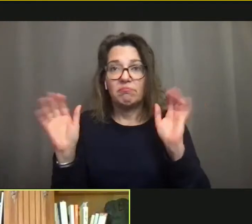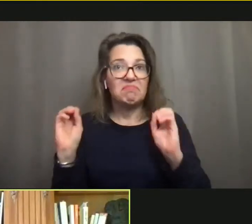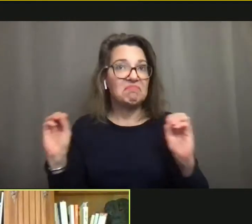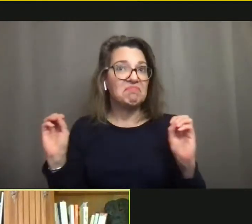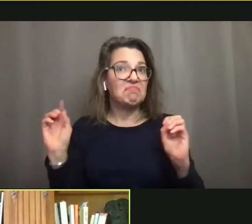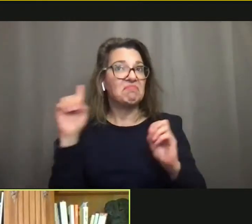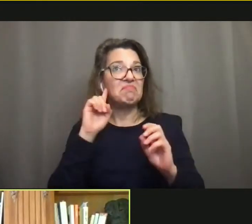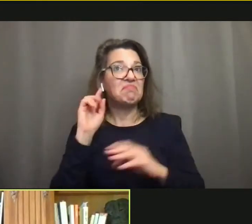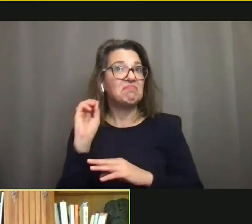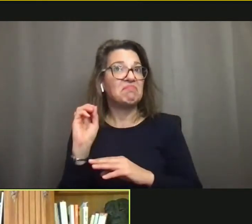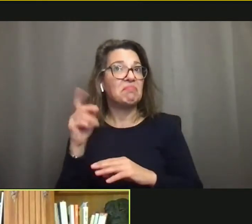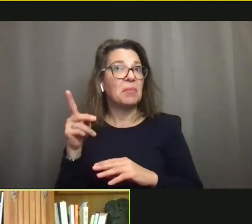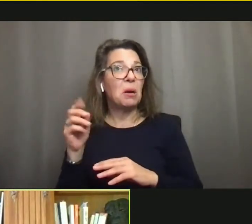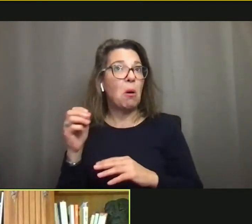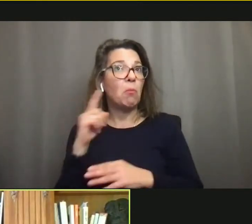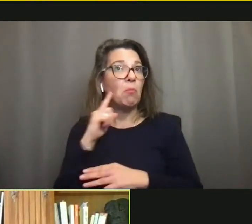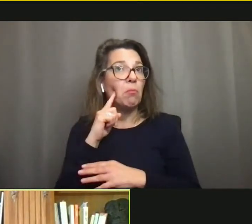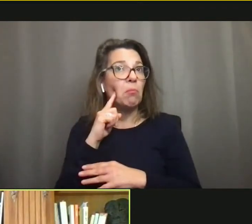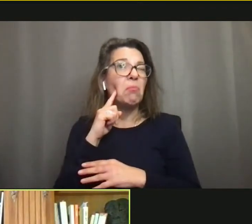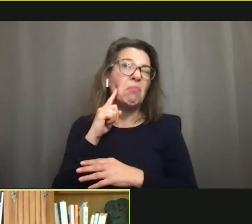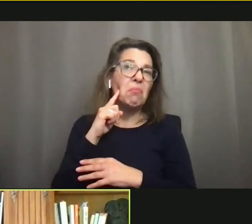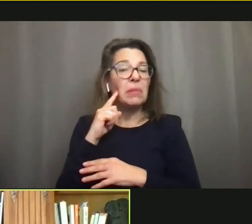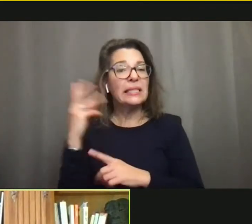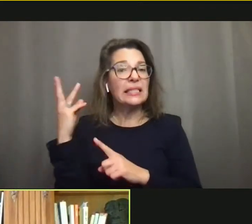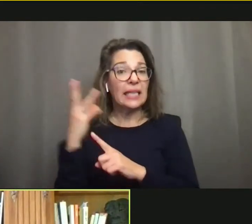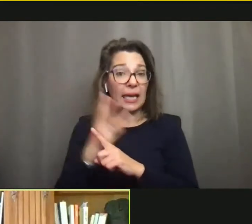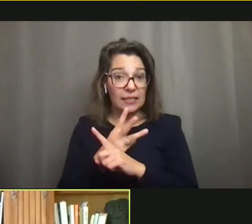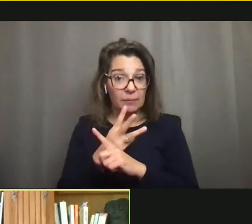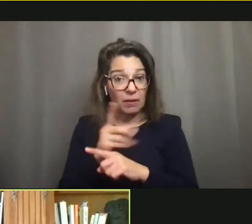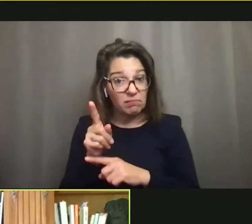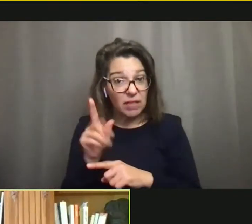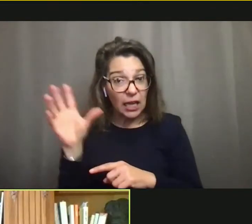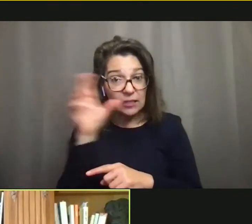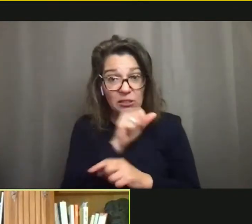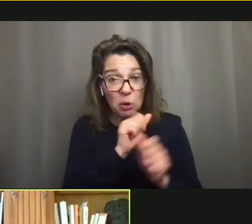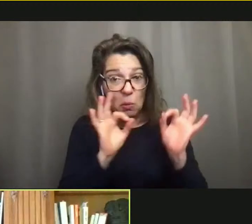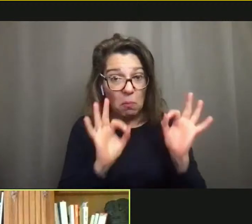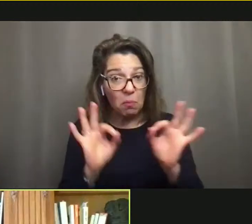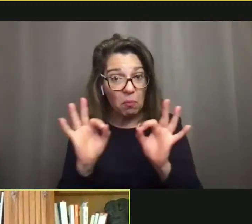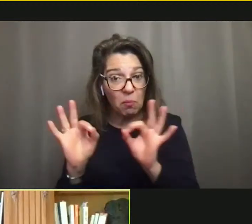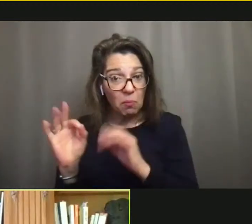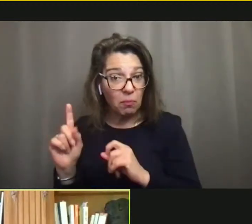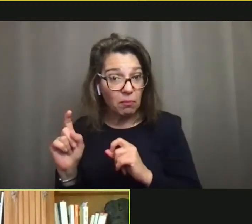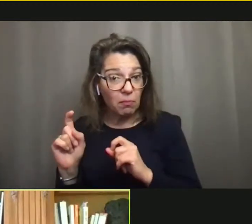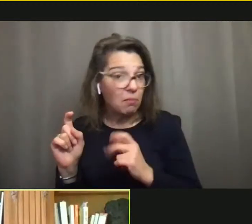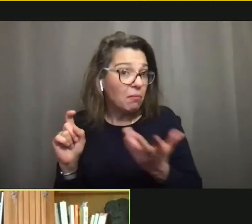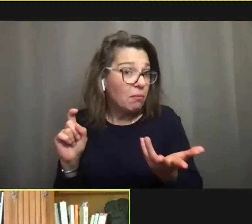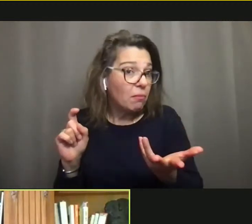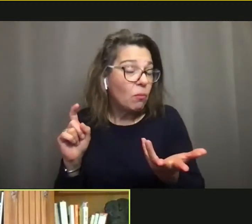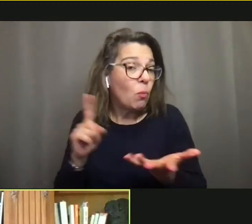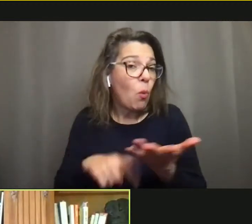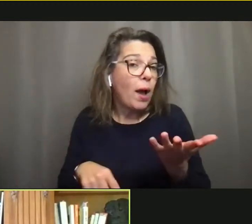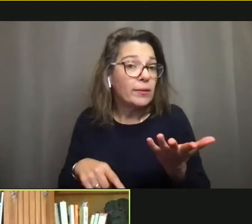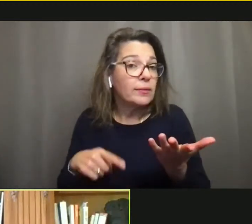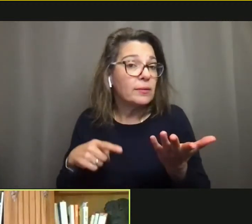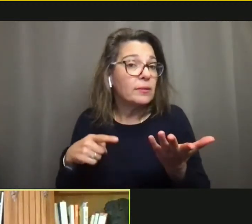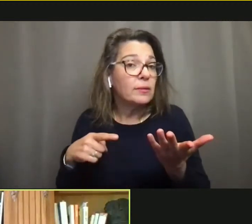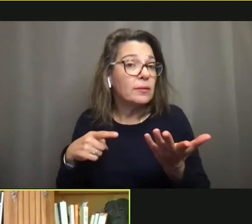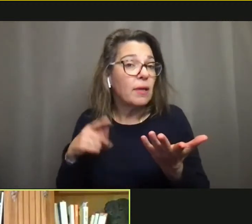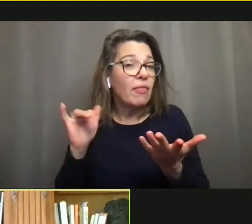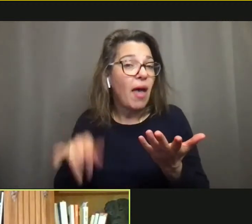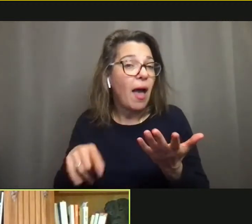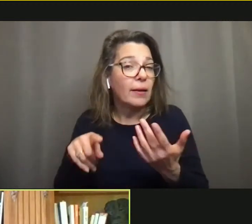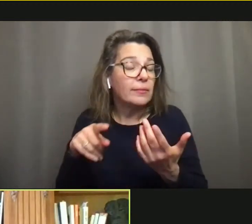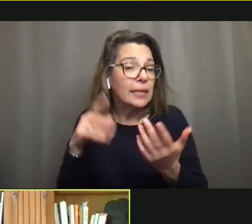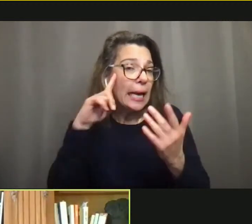response from the PO within 6 months, should they assume that everything's okay? Or what is the relationship, or what are